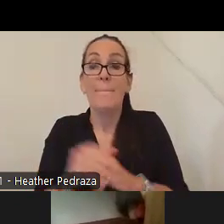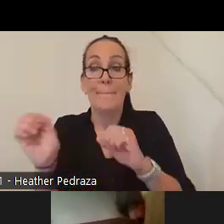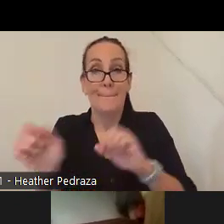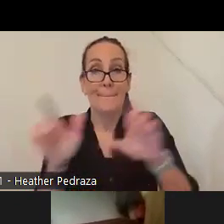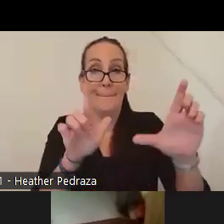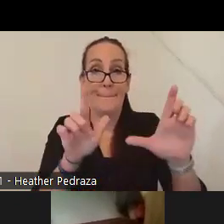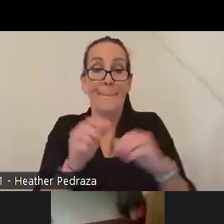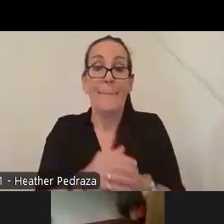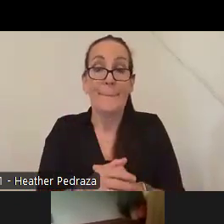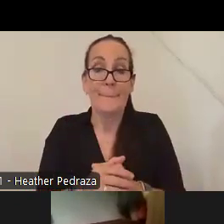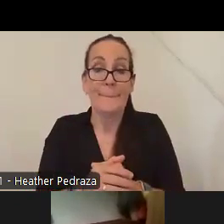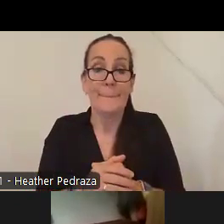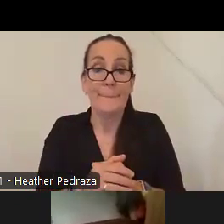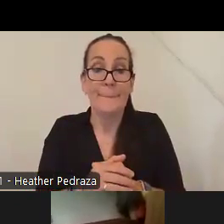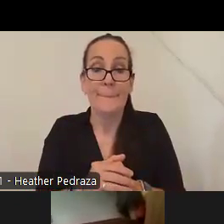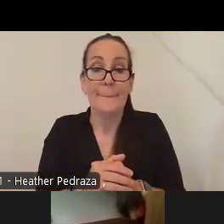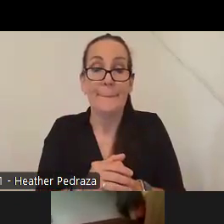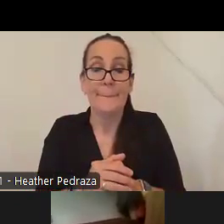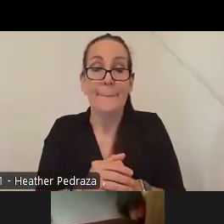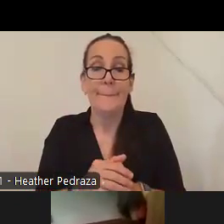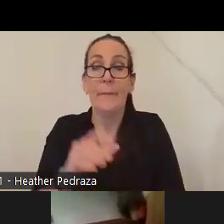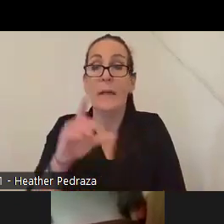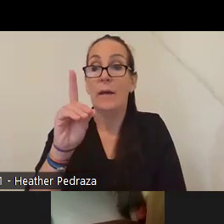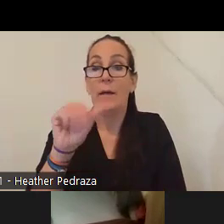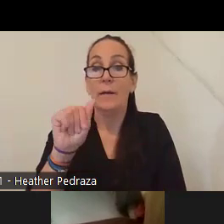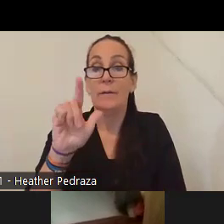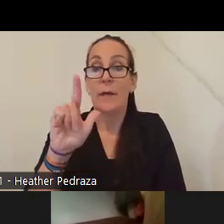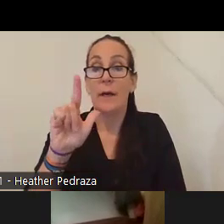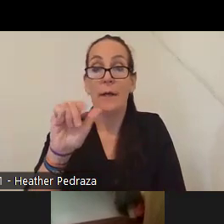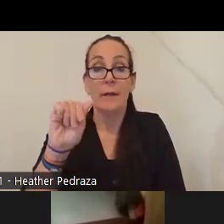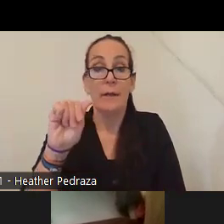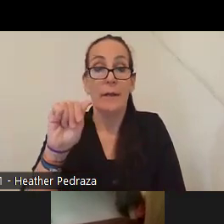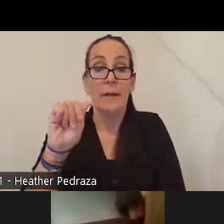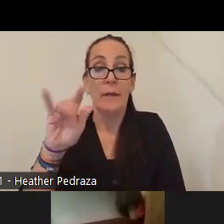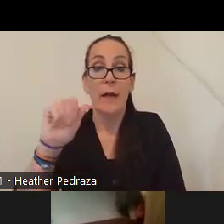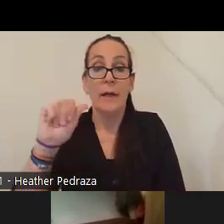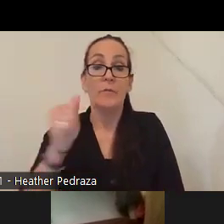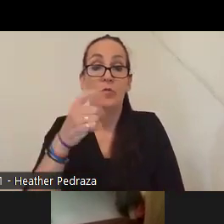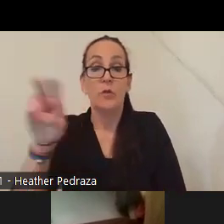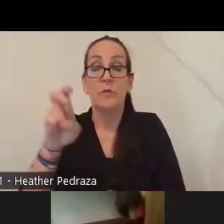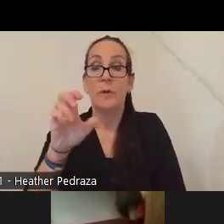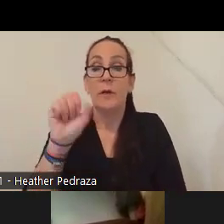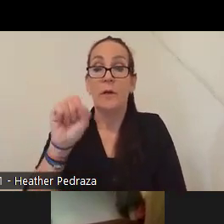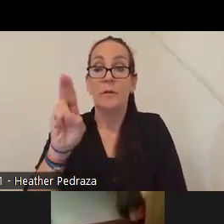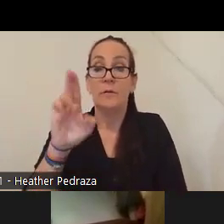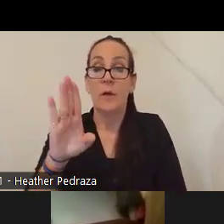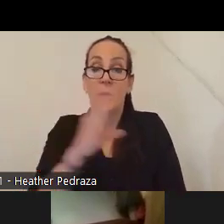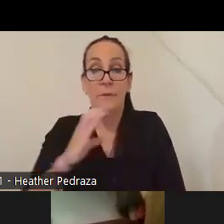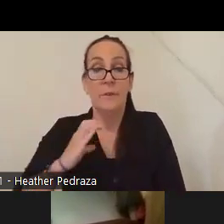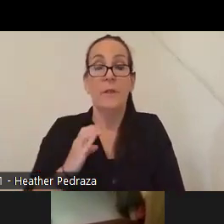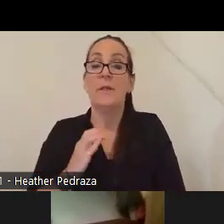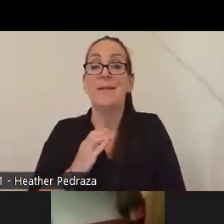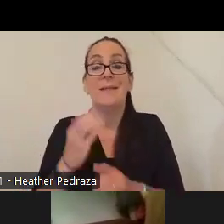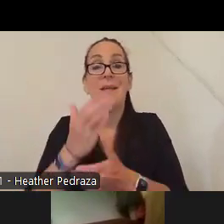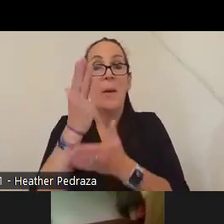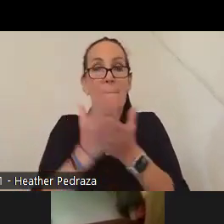And the DACLAC Transportation Subcommittee has gotten partway through discussing the robust set